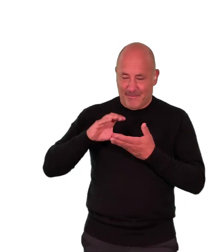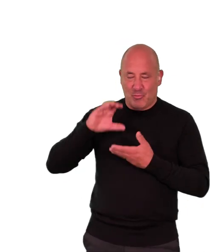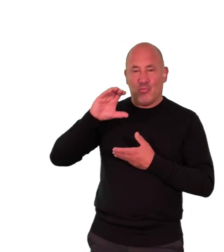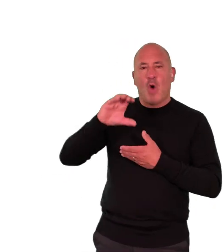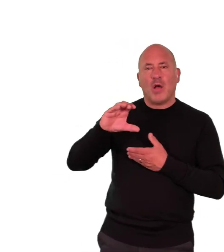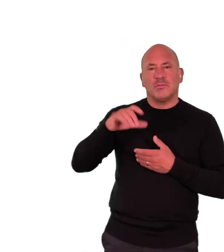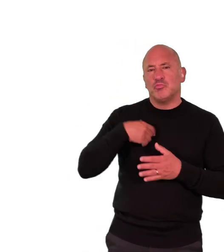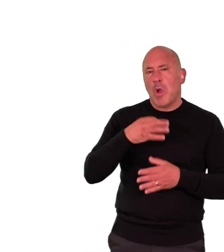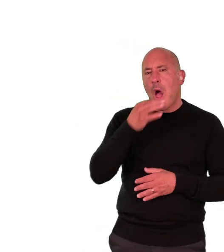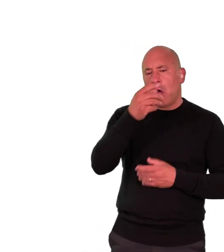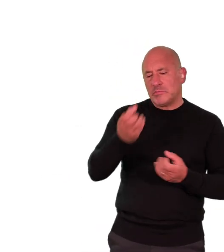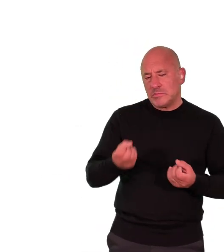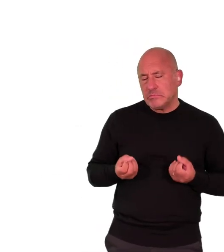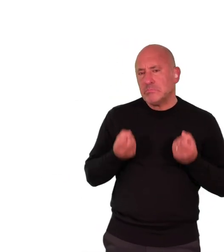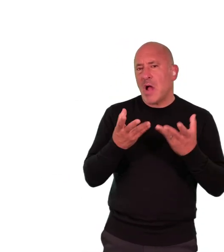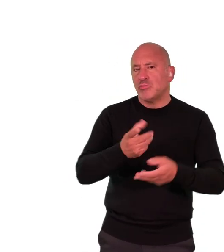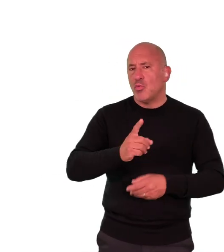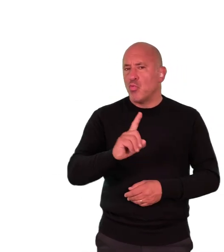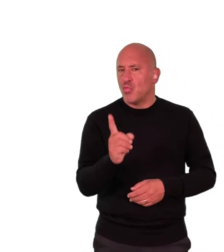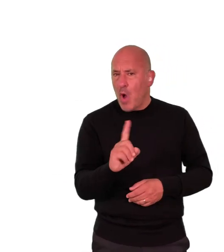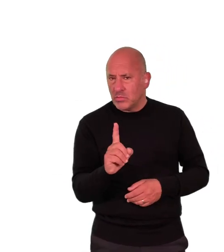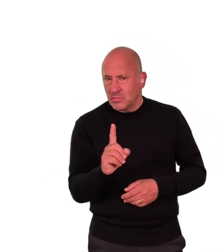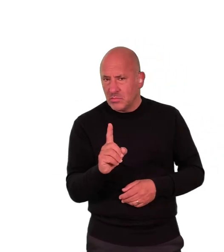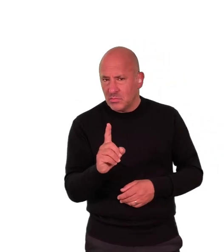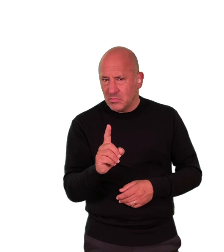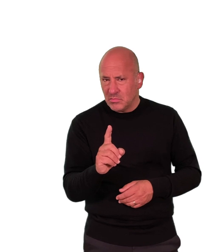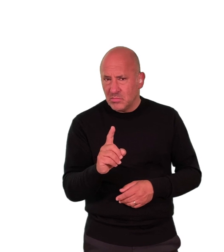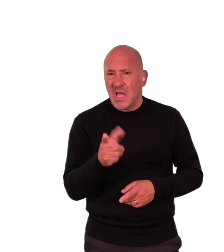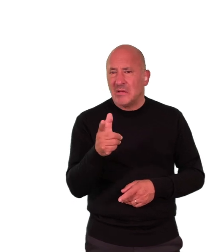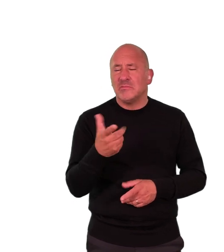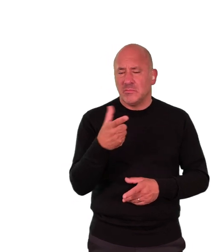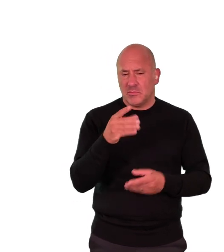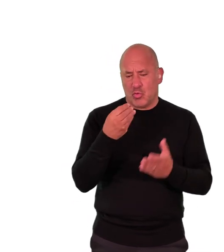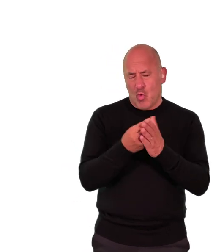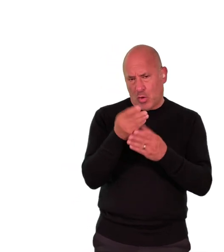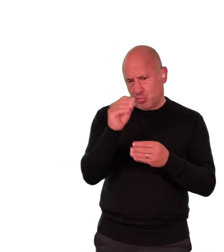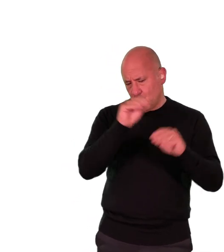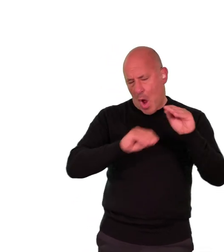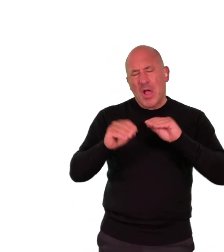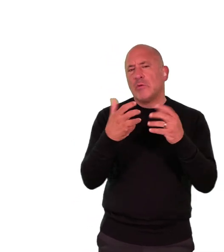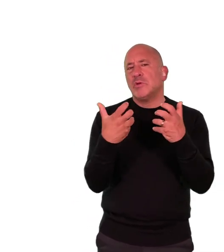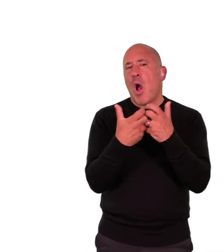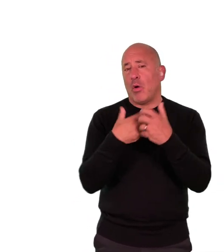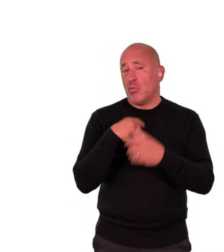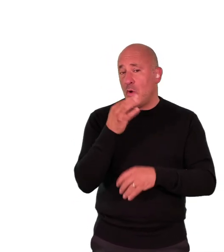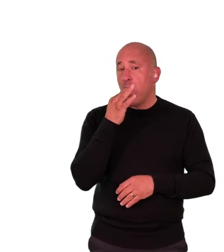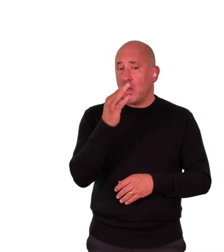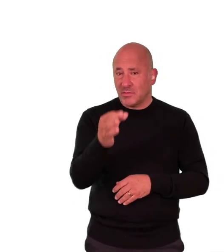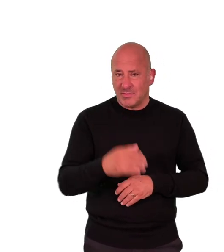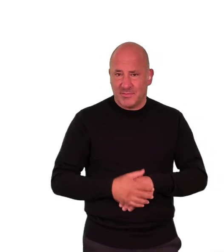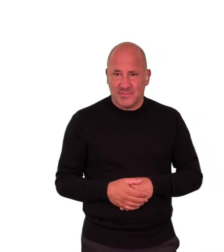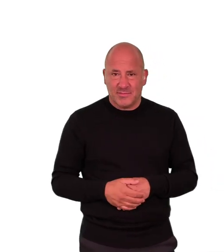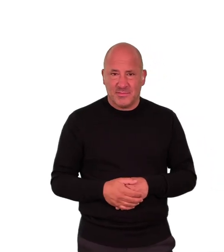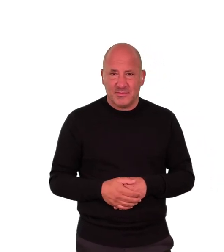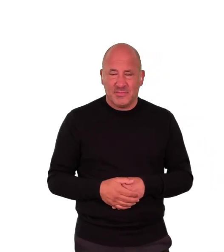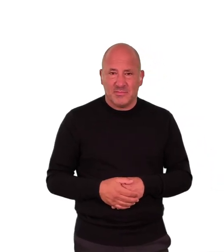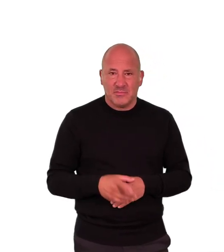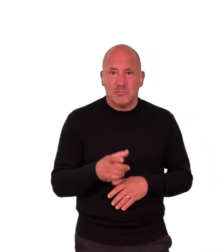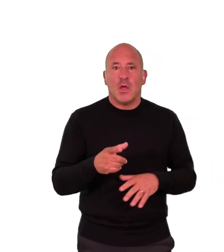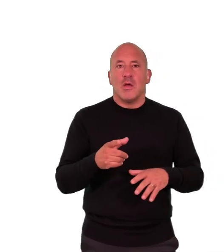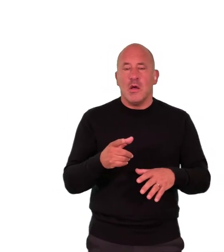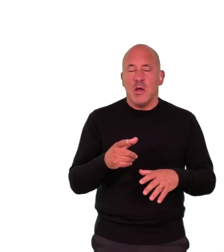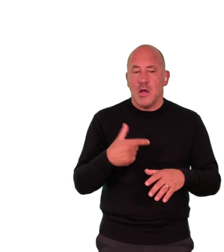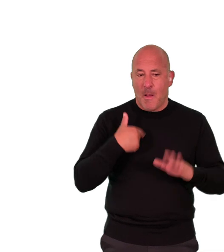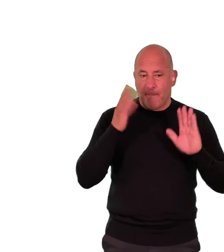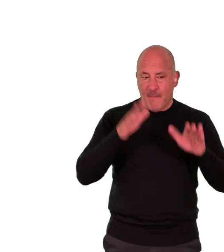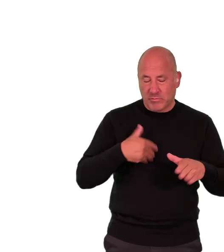We will ask what you will spend the grant on and how you've worked out these costs. You don't need to have any income from other sources to apply to this programme. We just